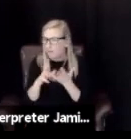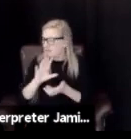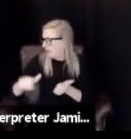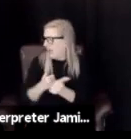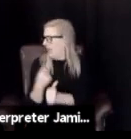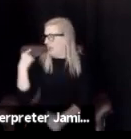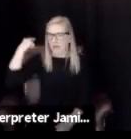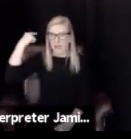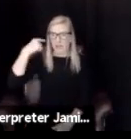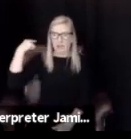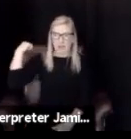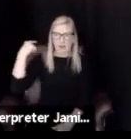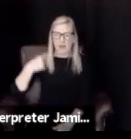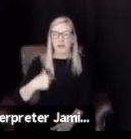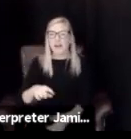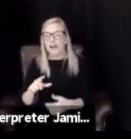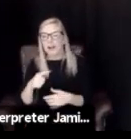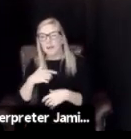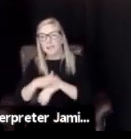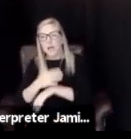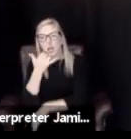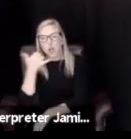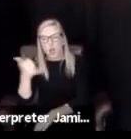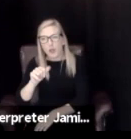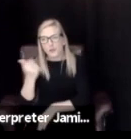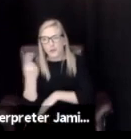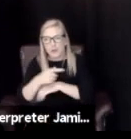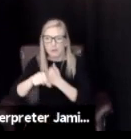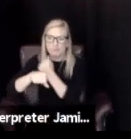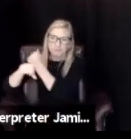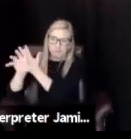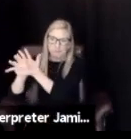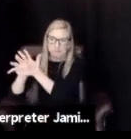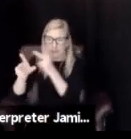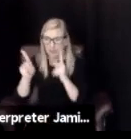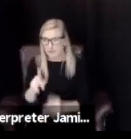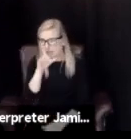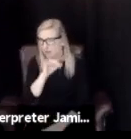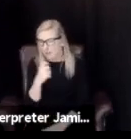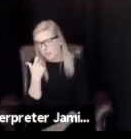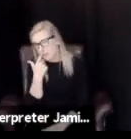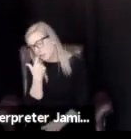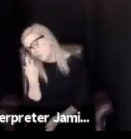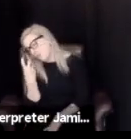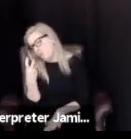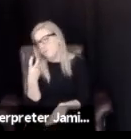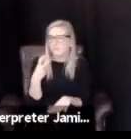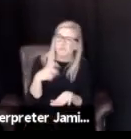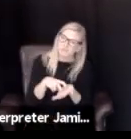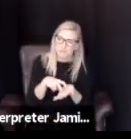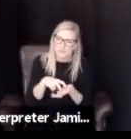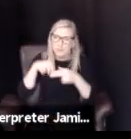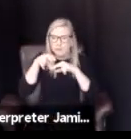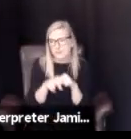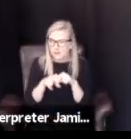was on a call the other day and the person looked like they had just rolled out of bed, number one. Number